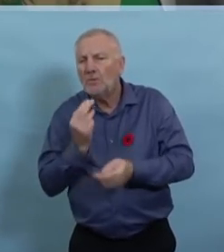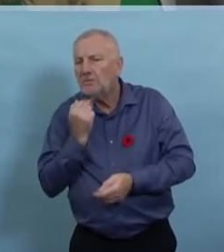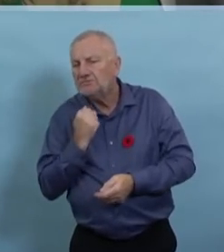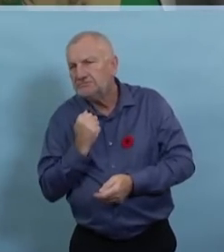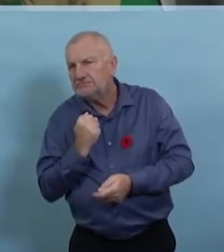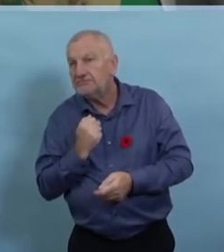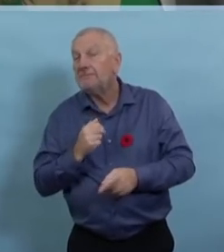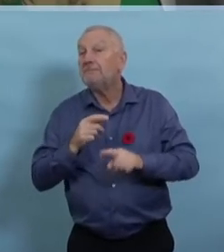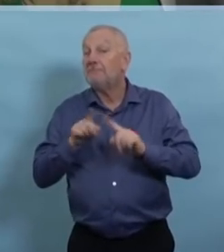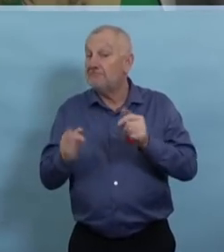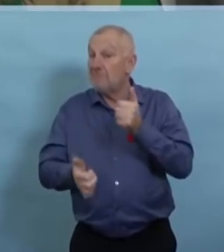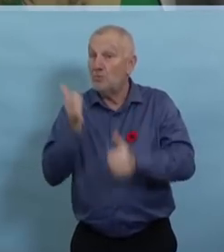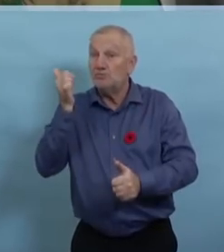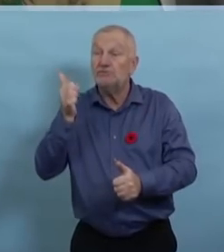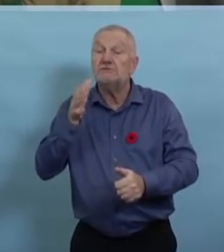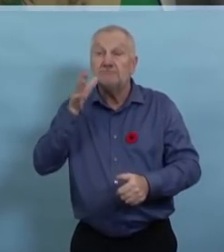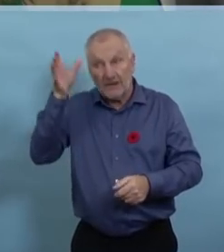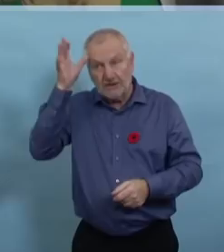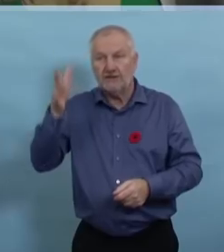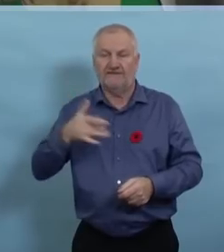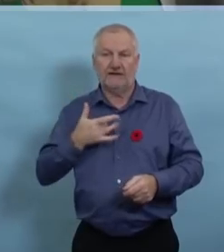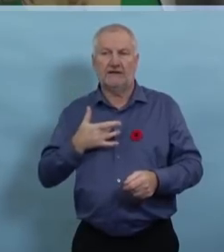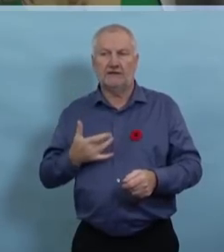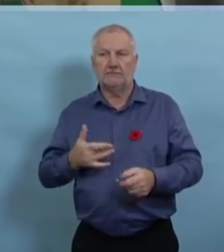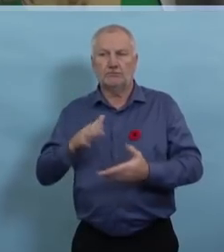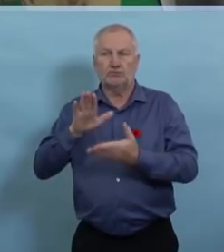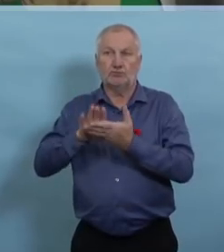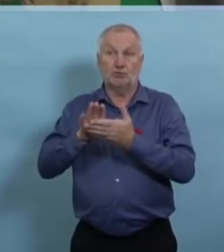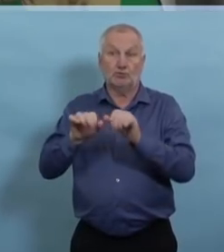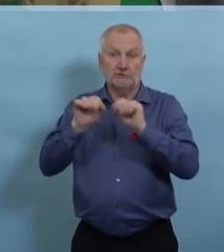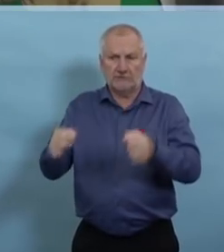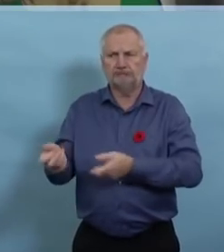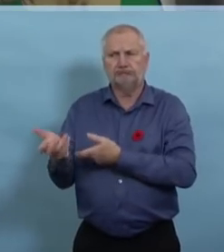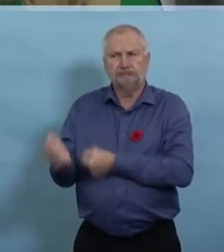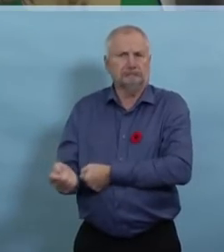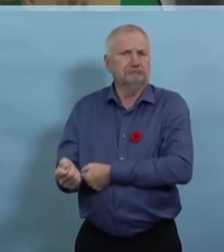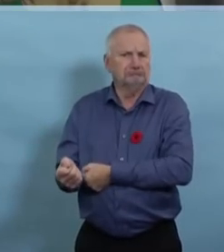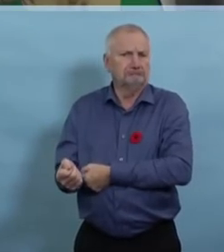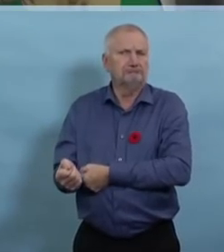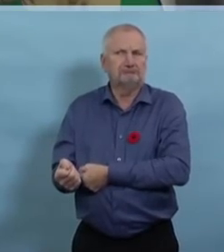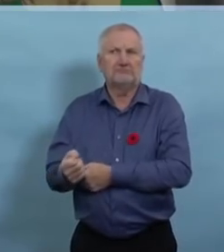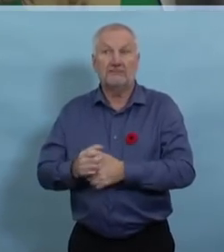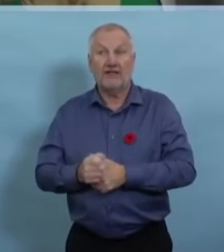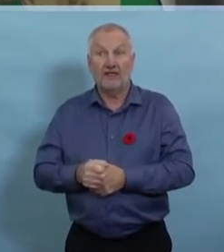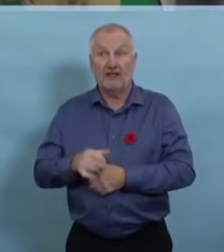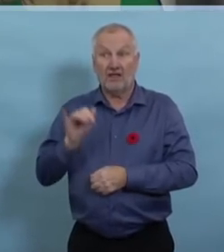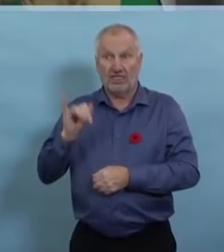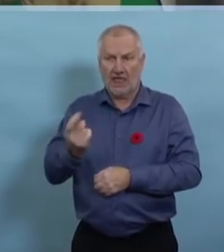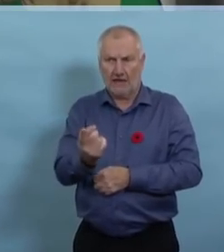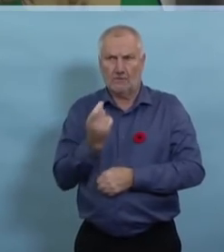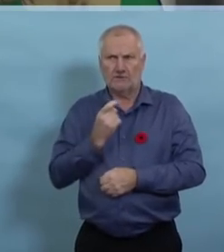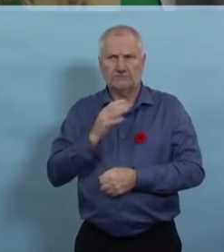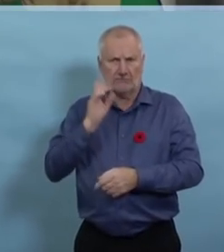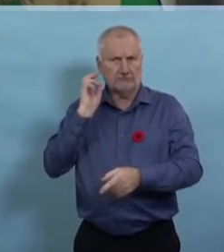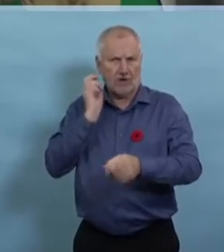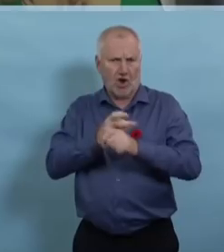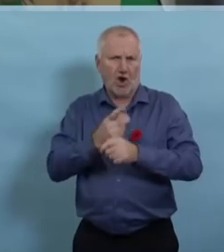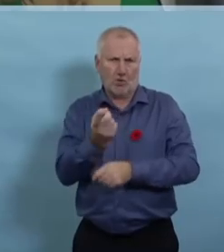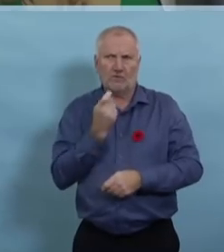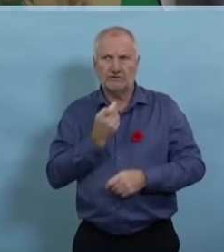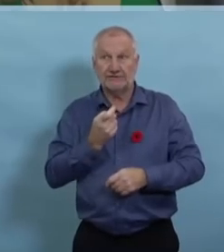confidence within the school system as well. But I know that that's a difficult question, because, I will certainly hear from some who